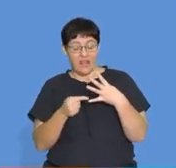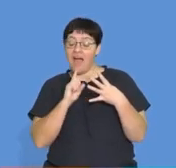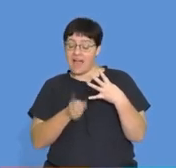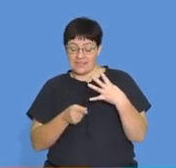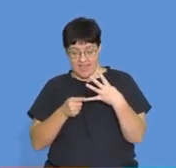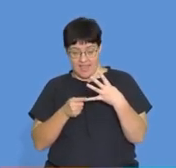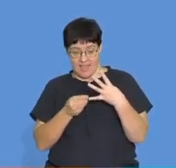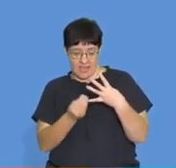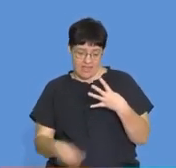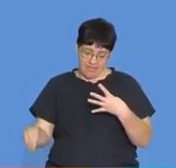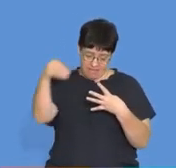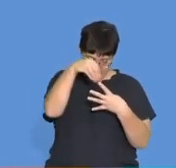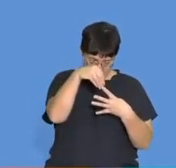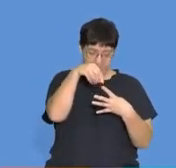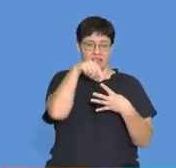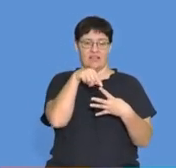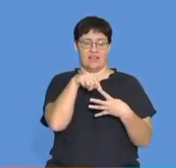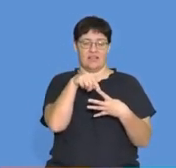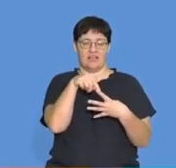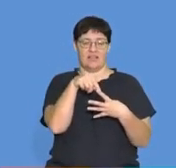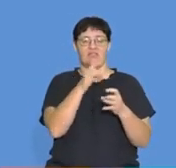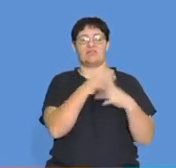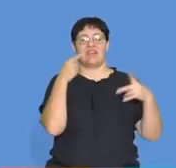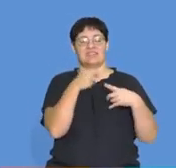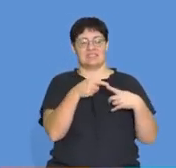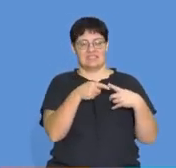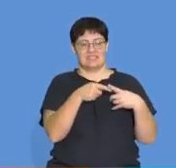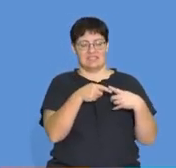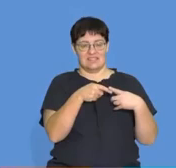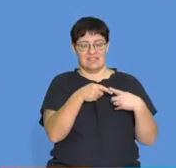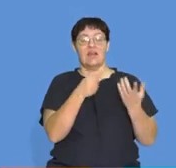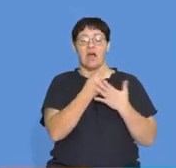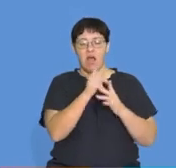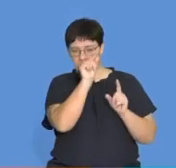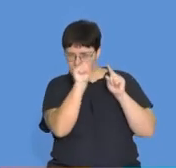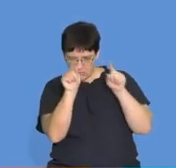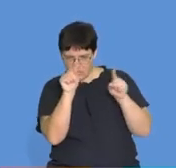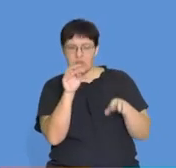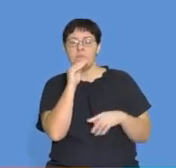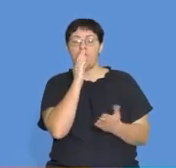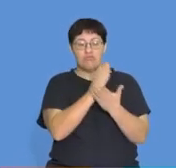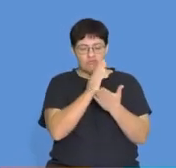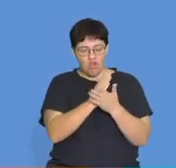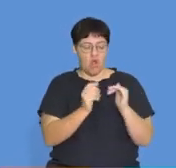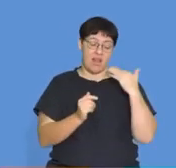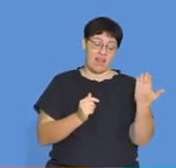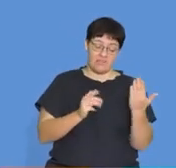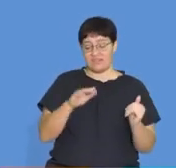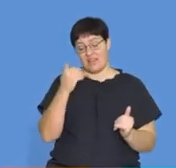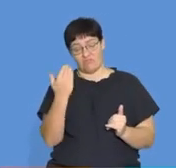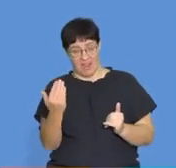the answer that you got and substituting it into all the equations that you were initially given,